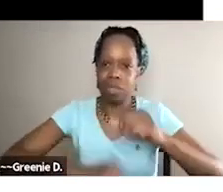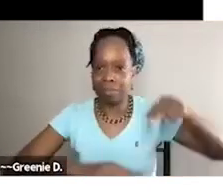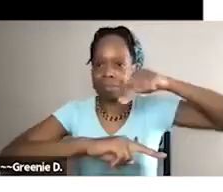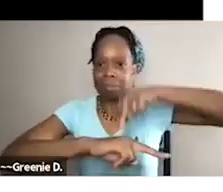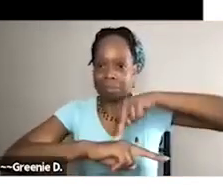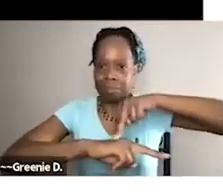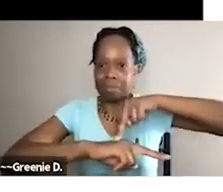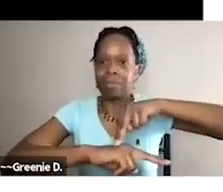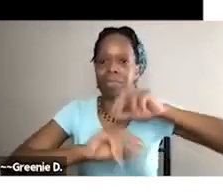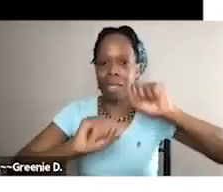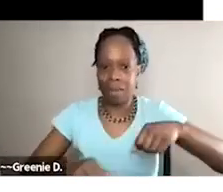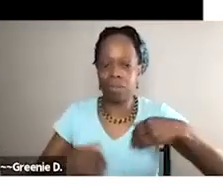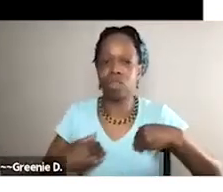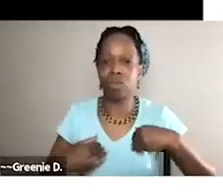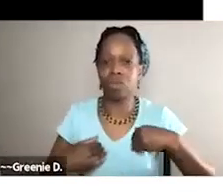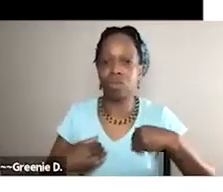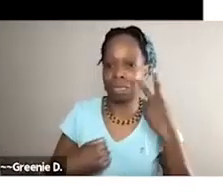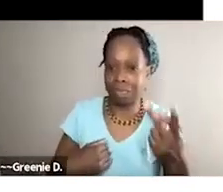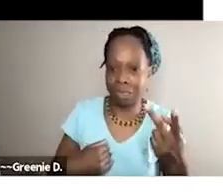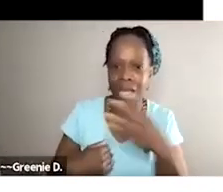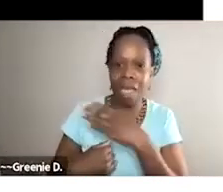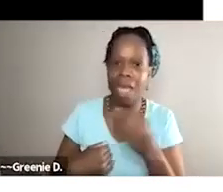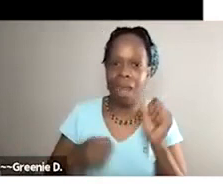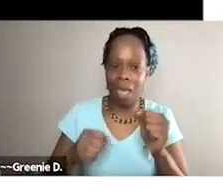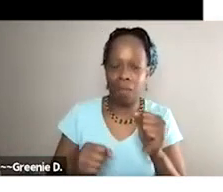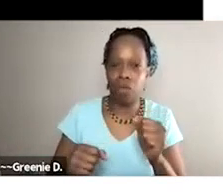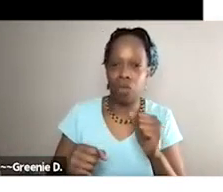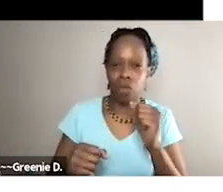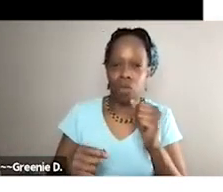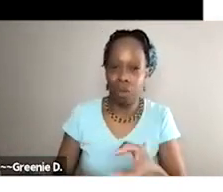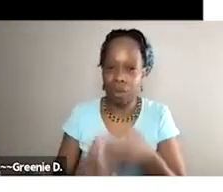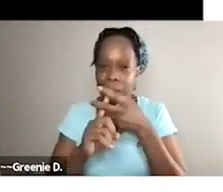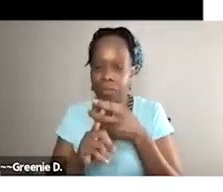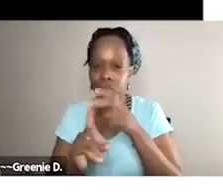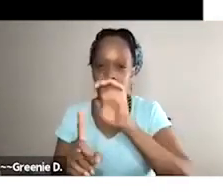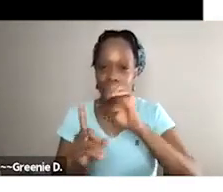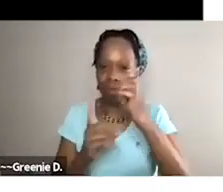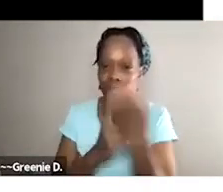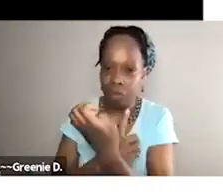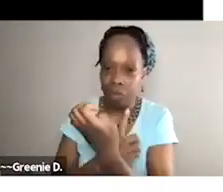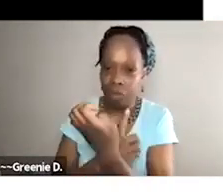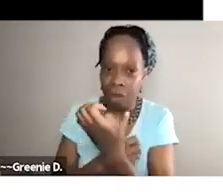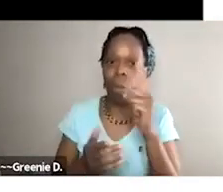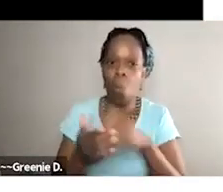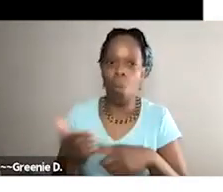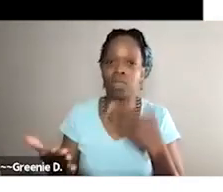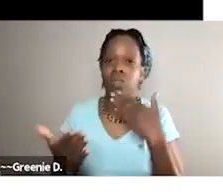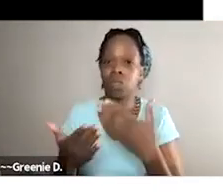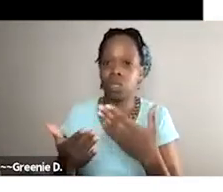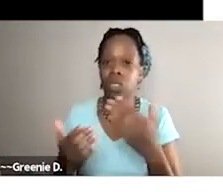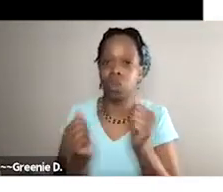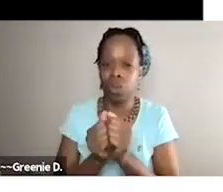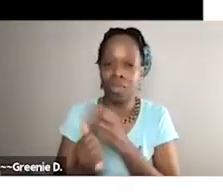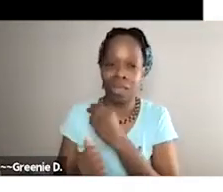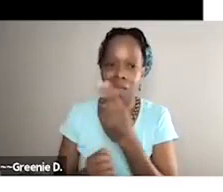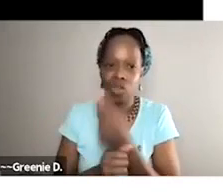encapsulate that environment to focus on what she's good at and her skill set as a lecturer and